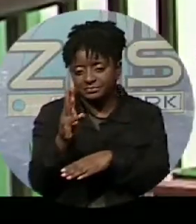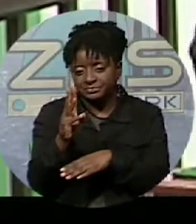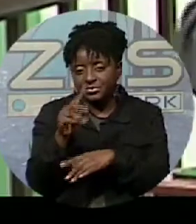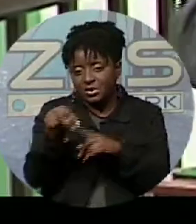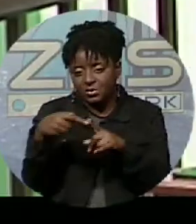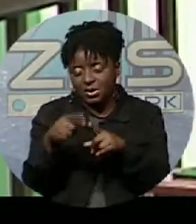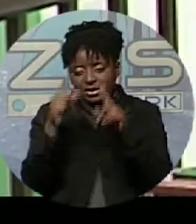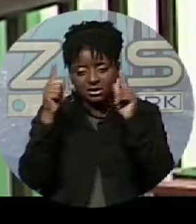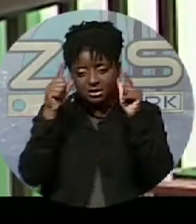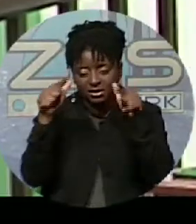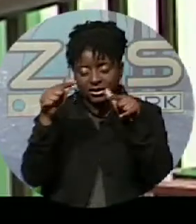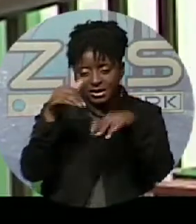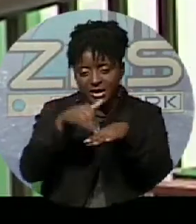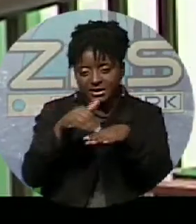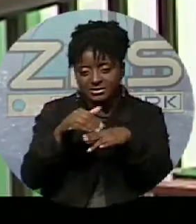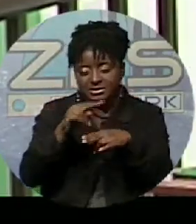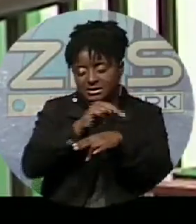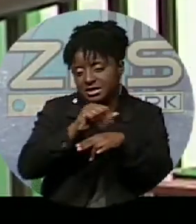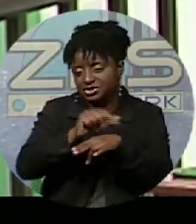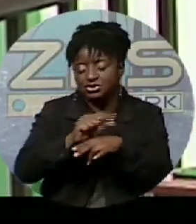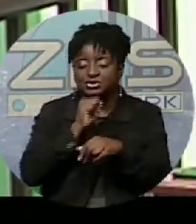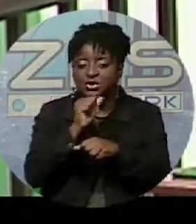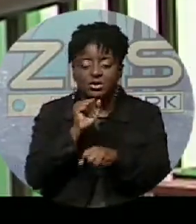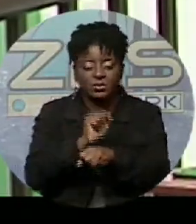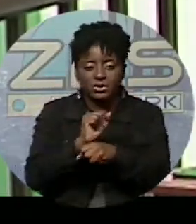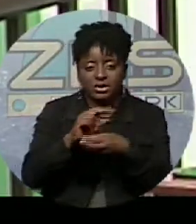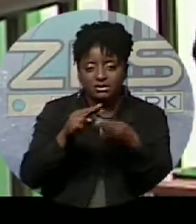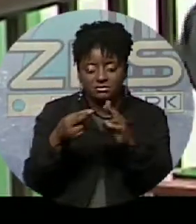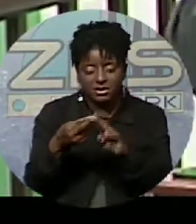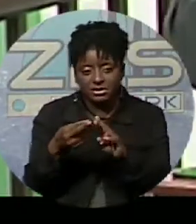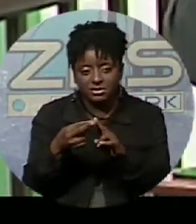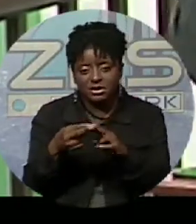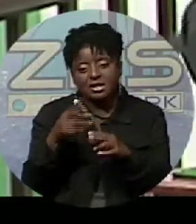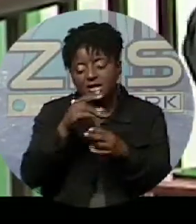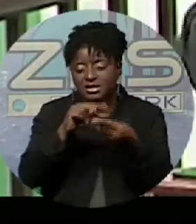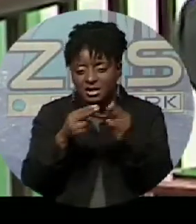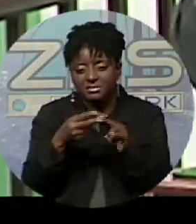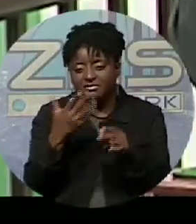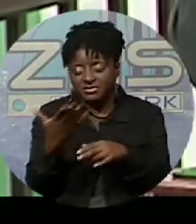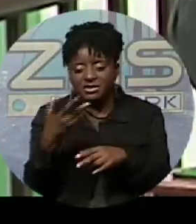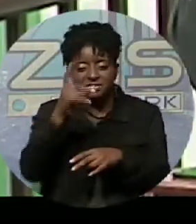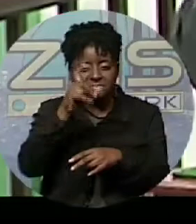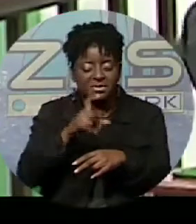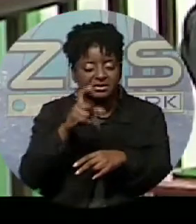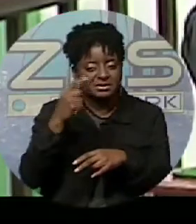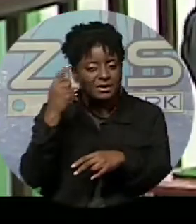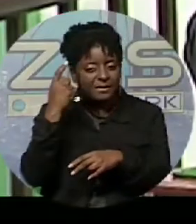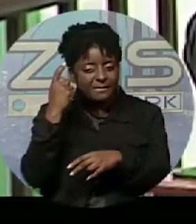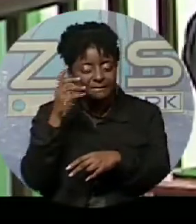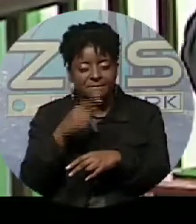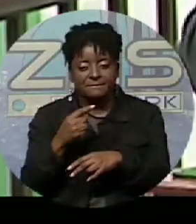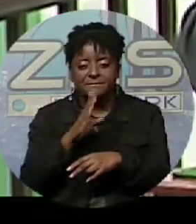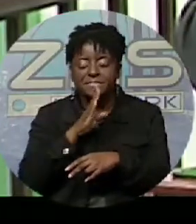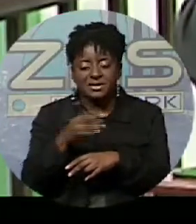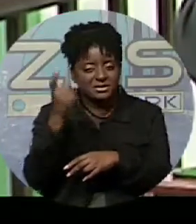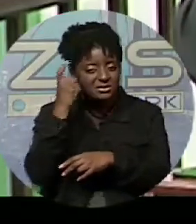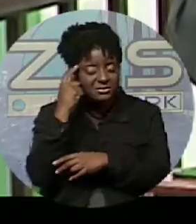examining the national unemployment rate, a number of elements must be considered. When you look at the unemployment